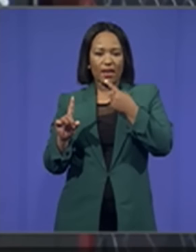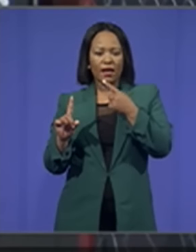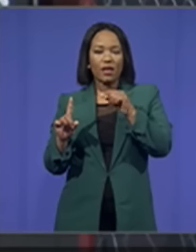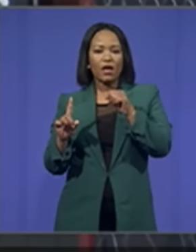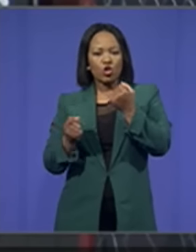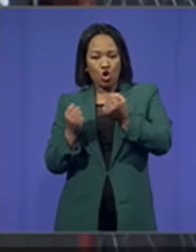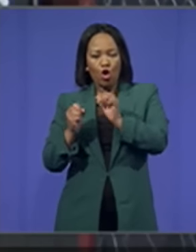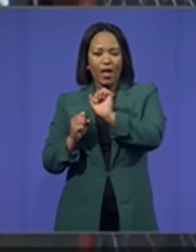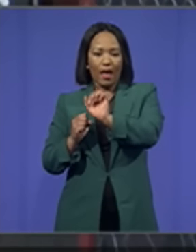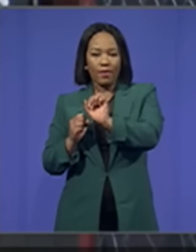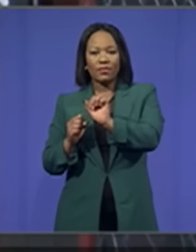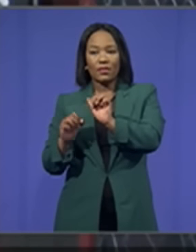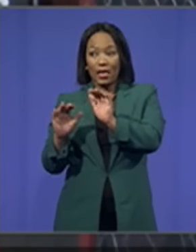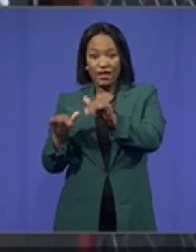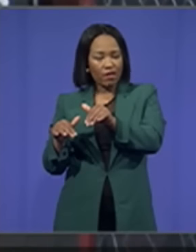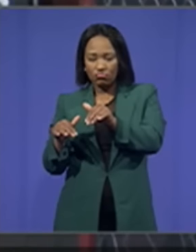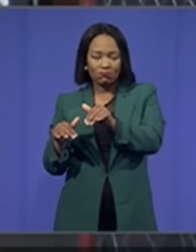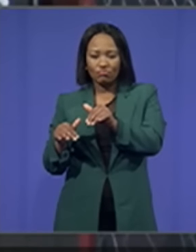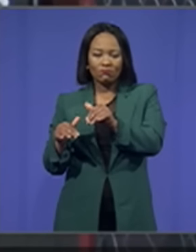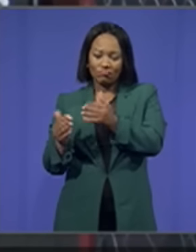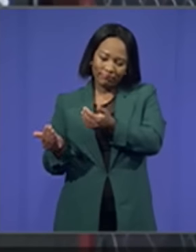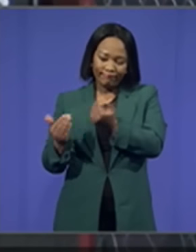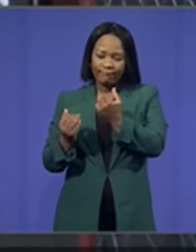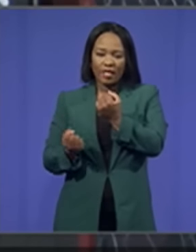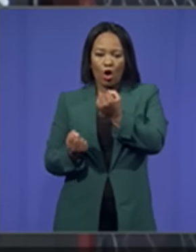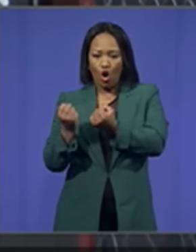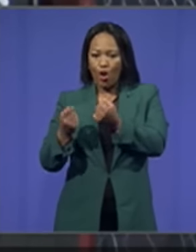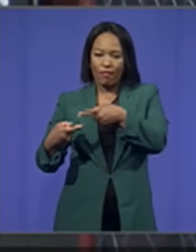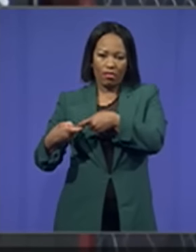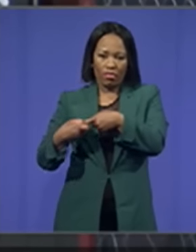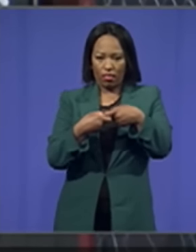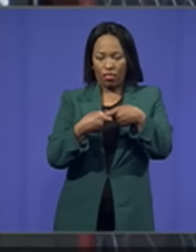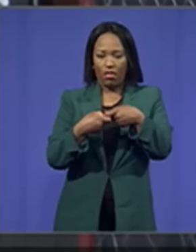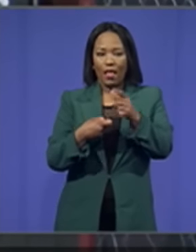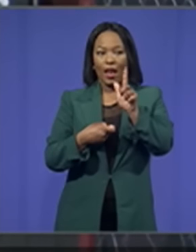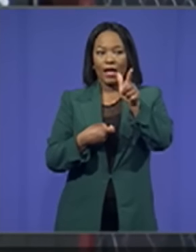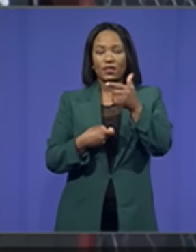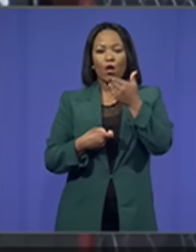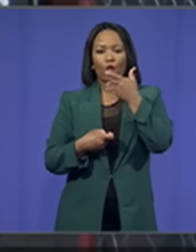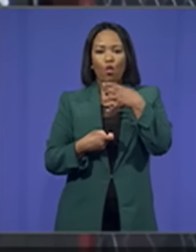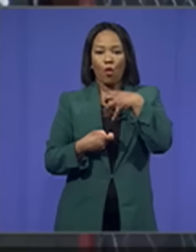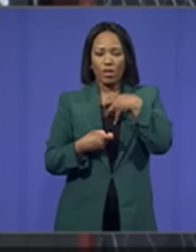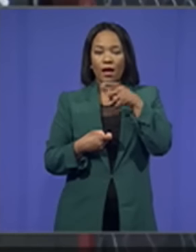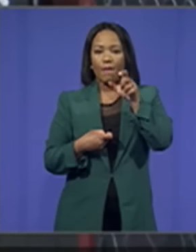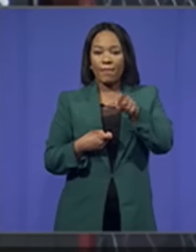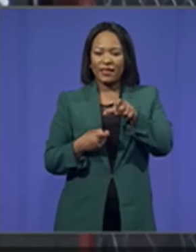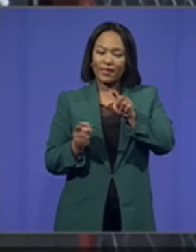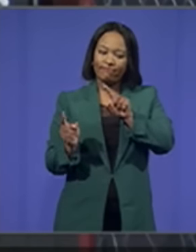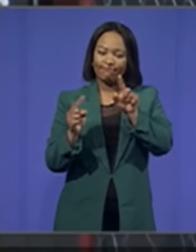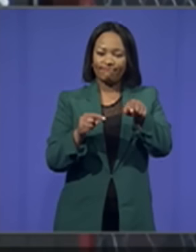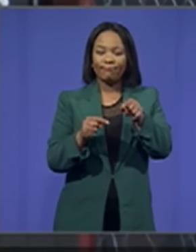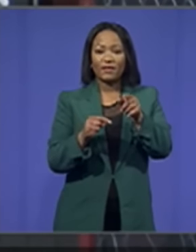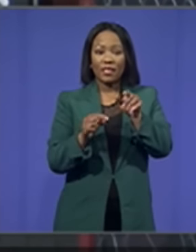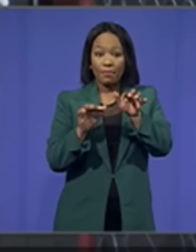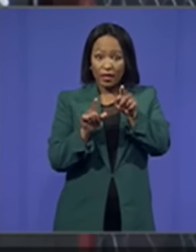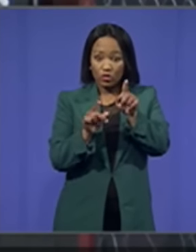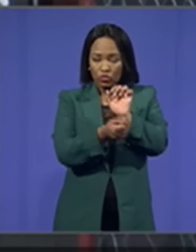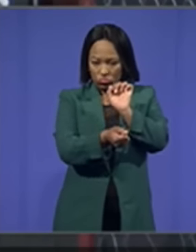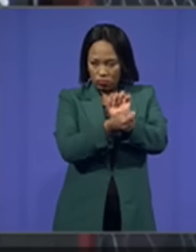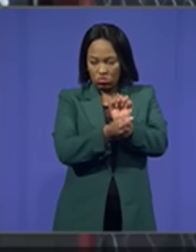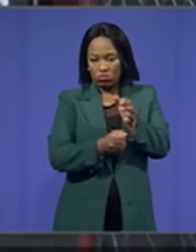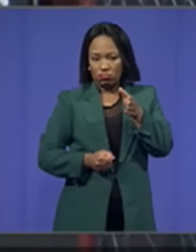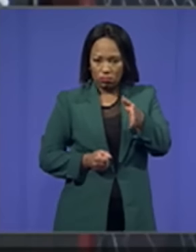re tla itwela, empa later ba re ina le mongana o lata, mme ba letswe ke ditshepe batho ba hona le